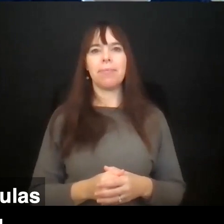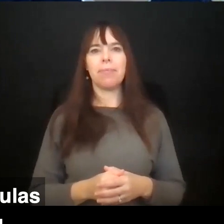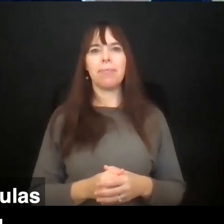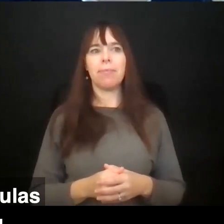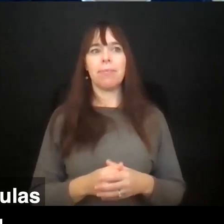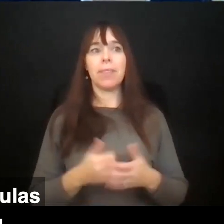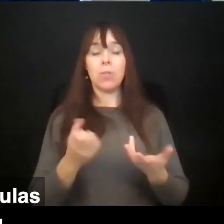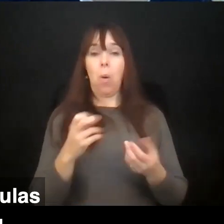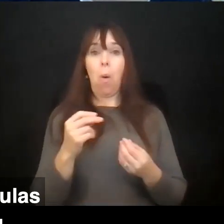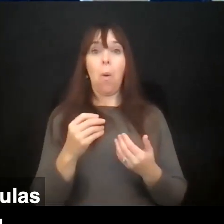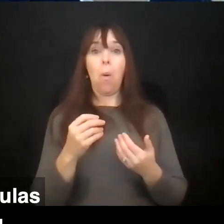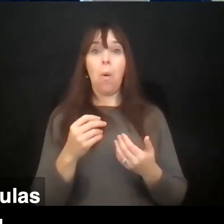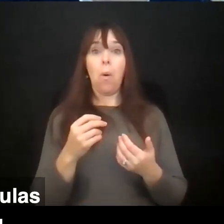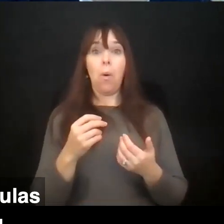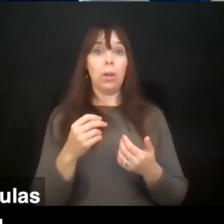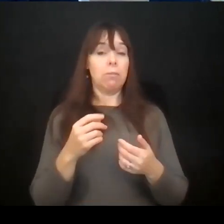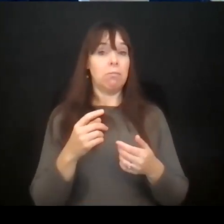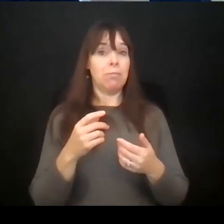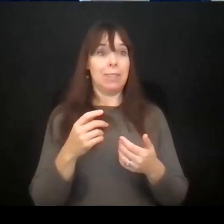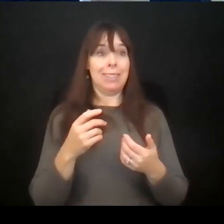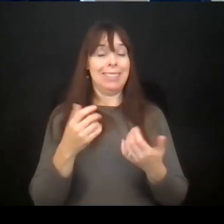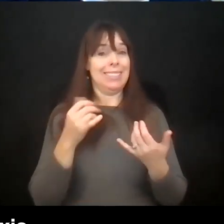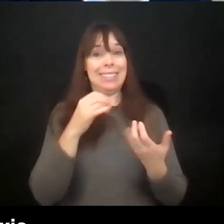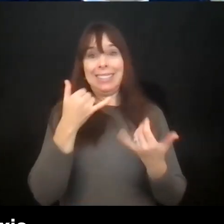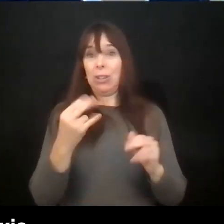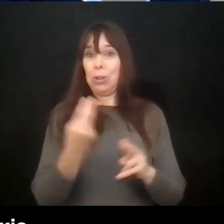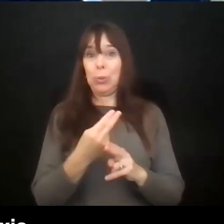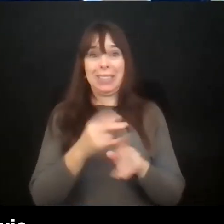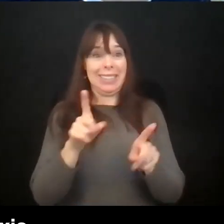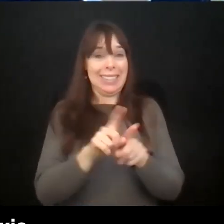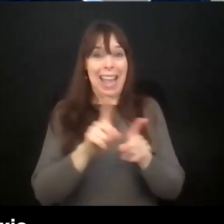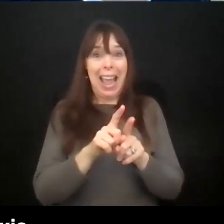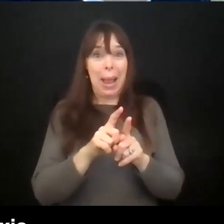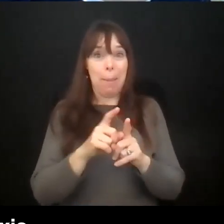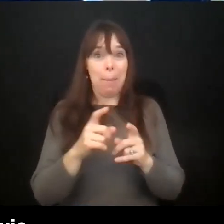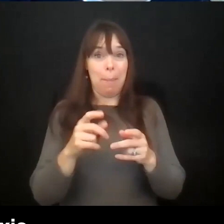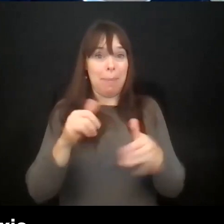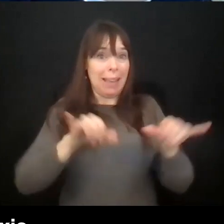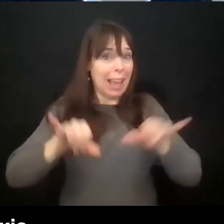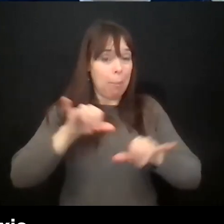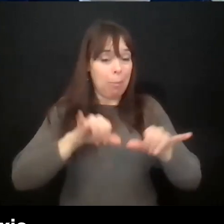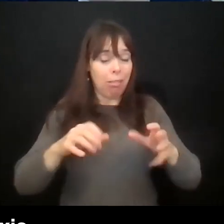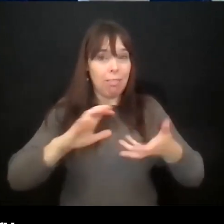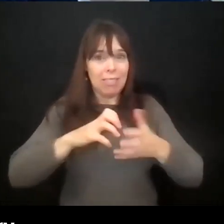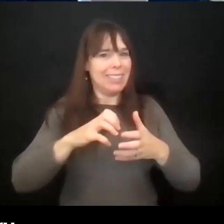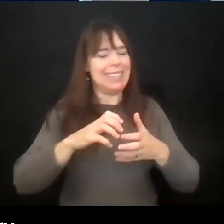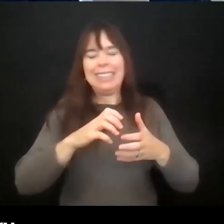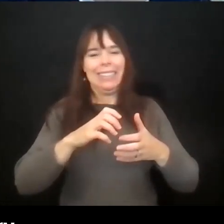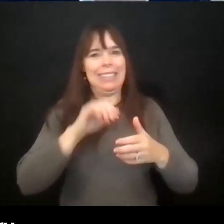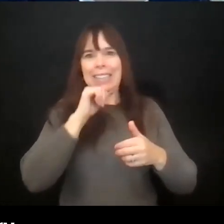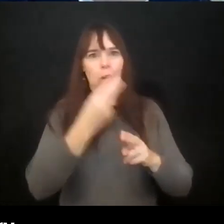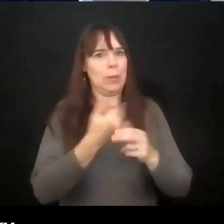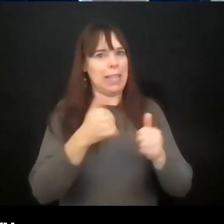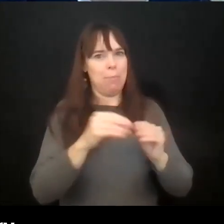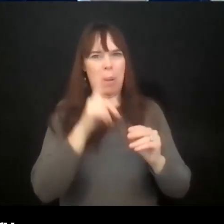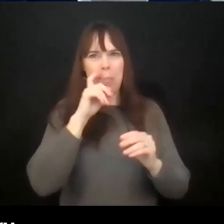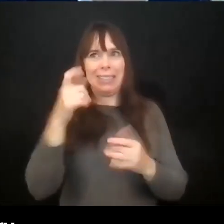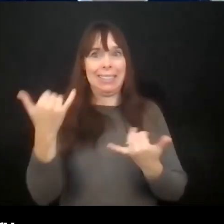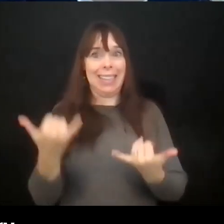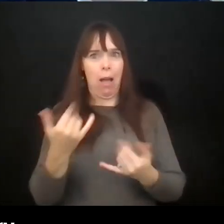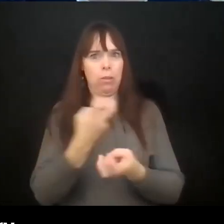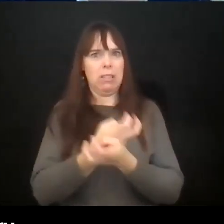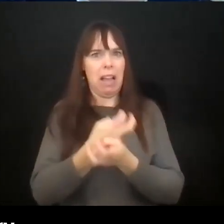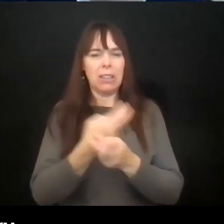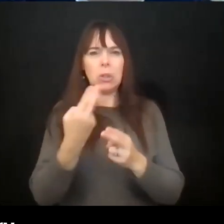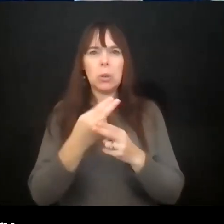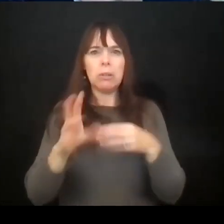although the formulas are no longer used because they were toxic. She used things like lead